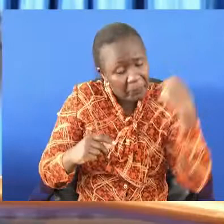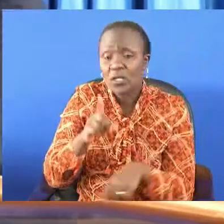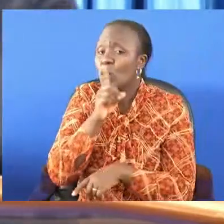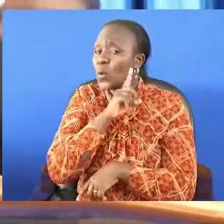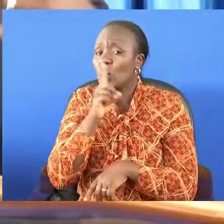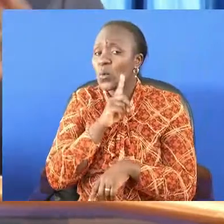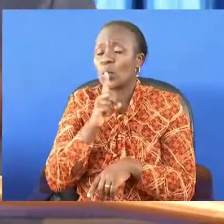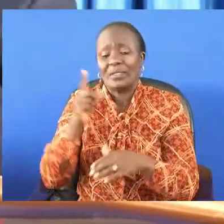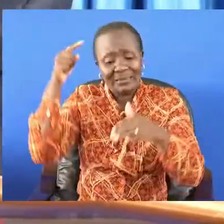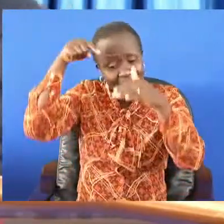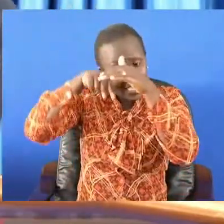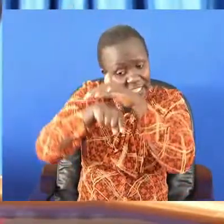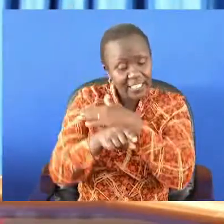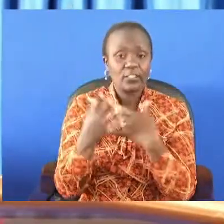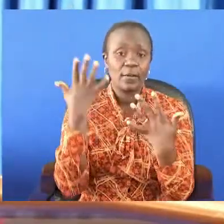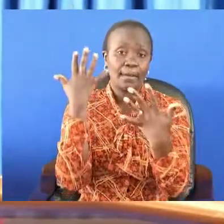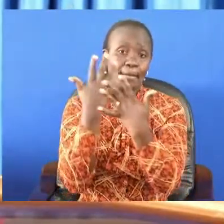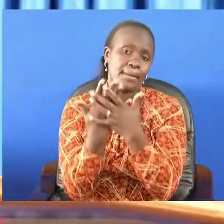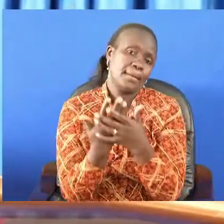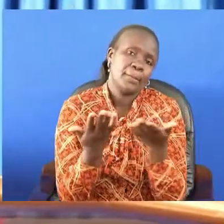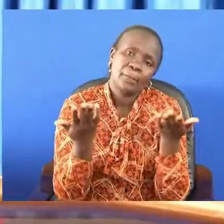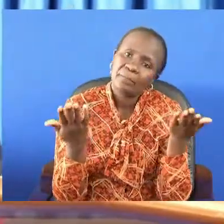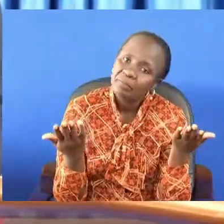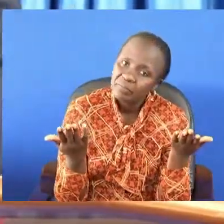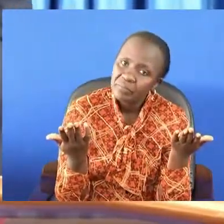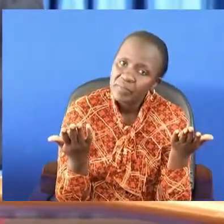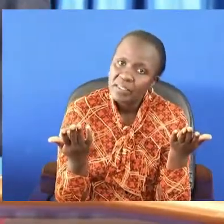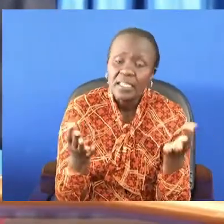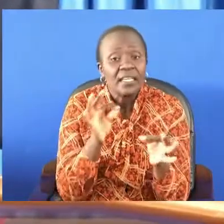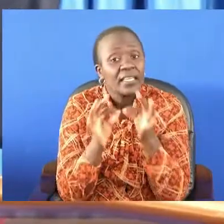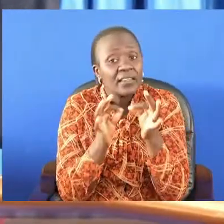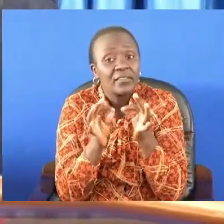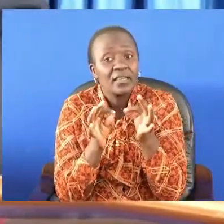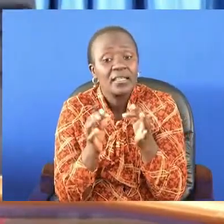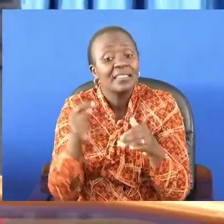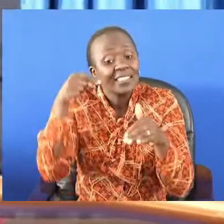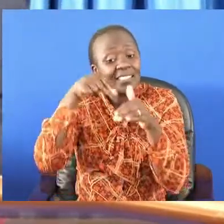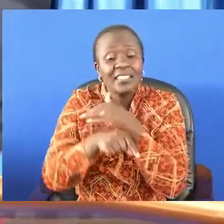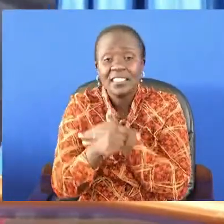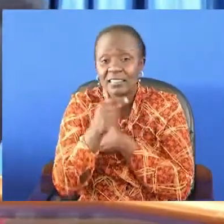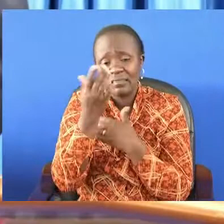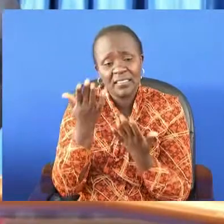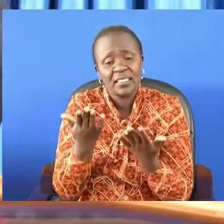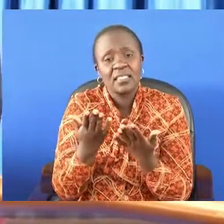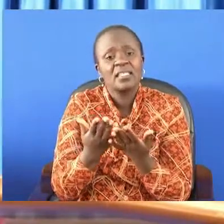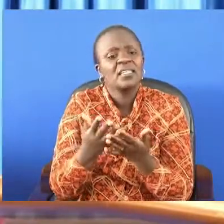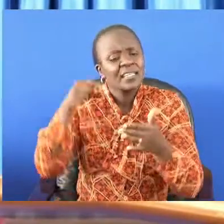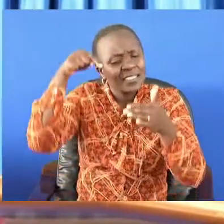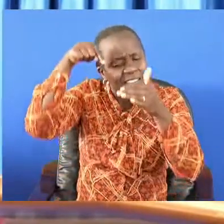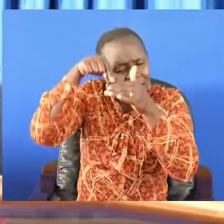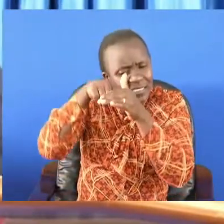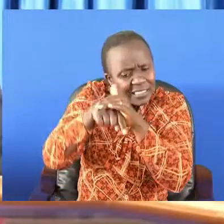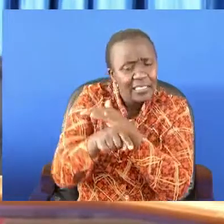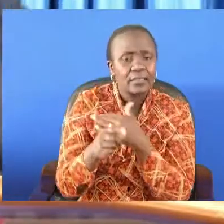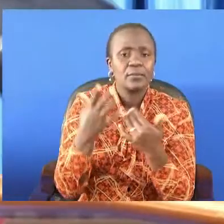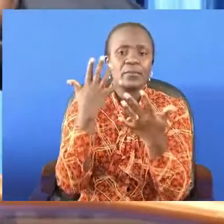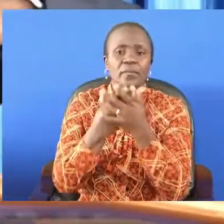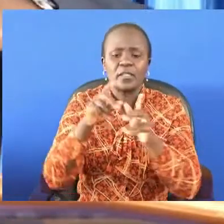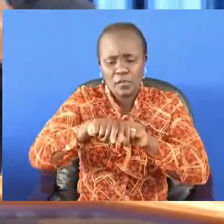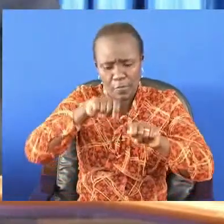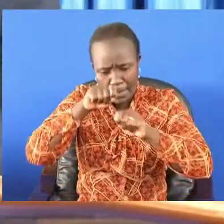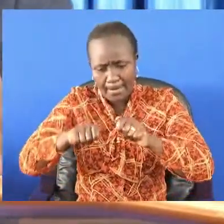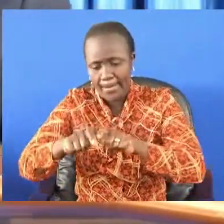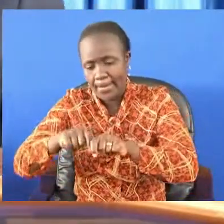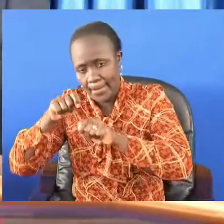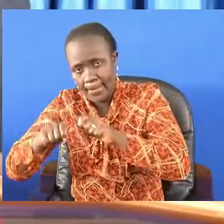been flogged, and now thrown into prison. And even while in jail, we have been put in the inner cells, and our